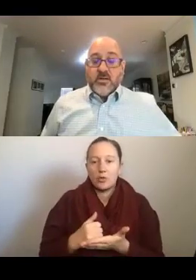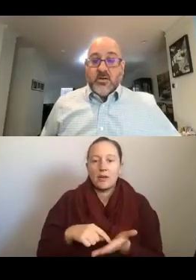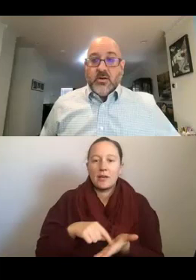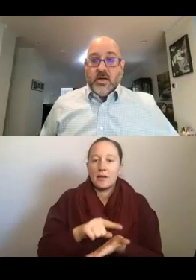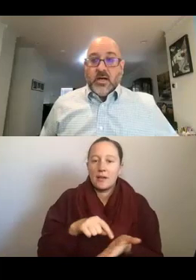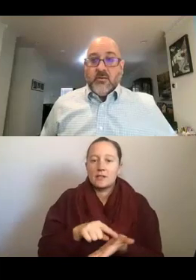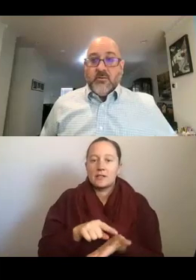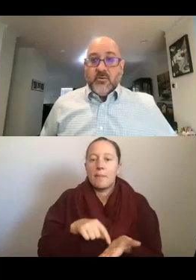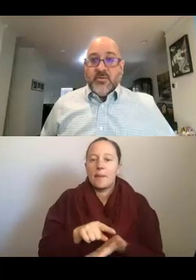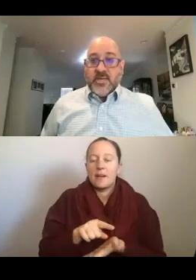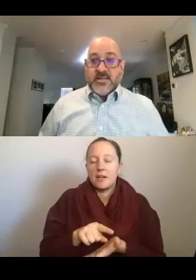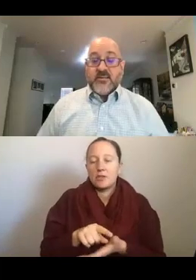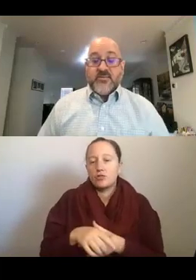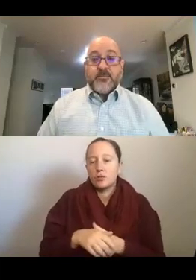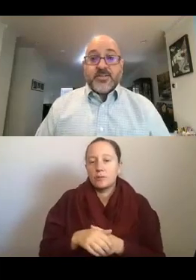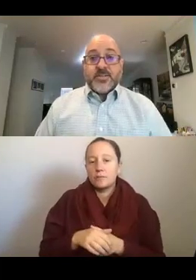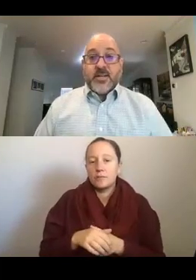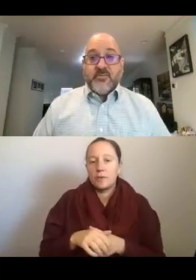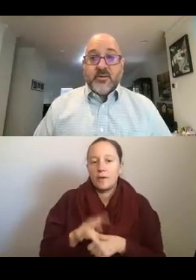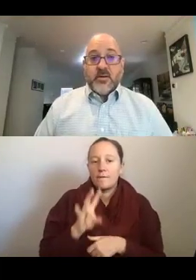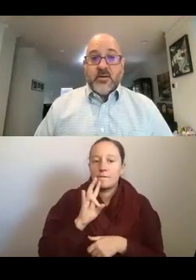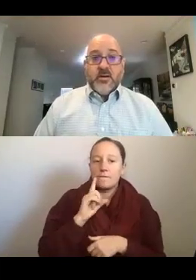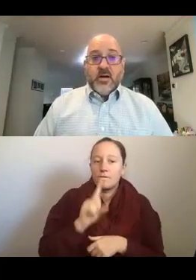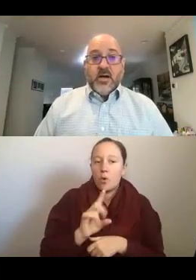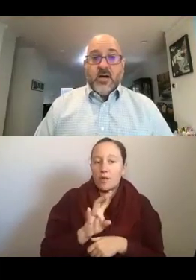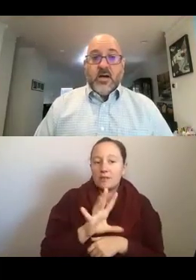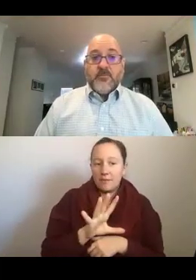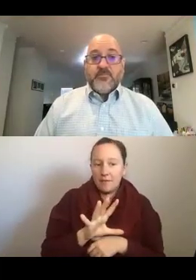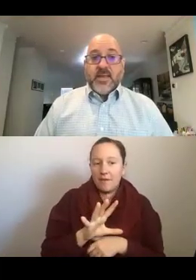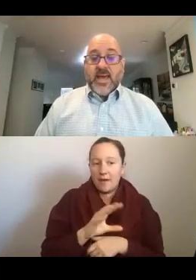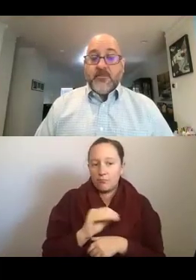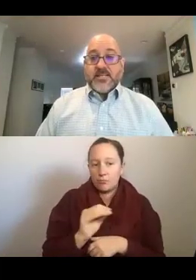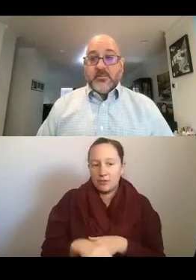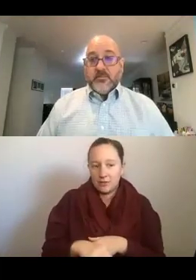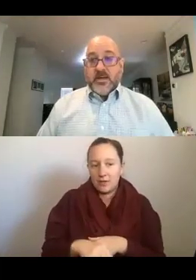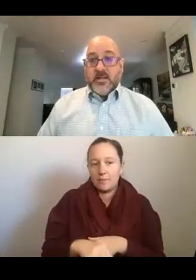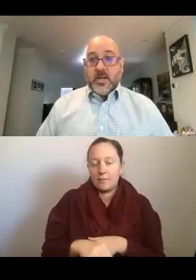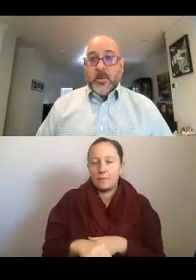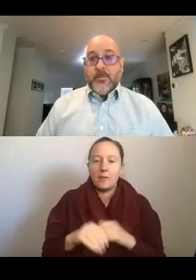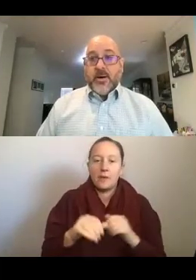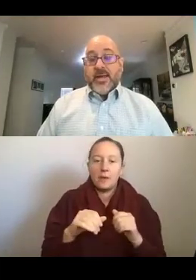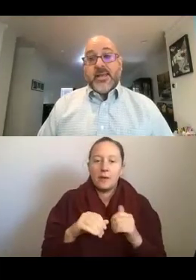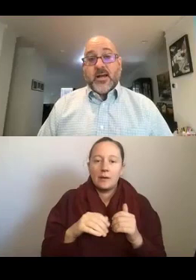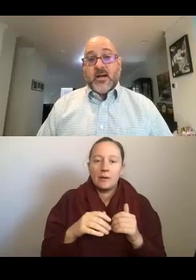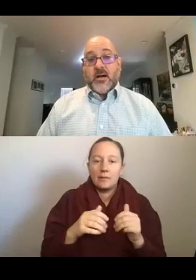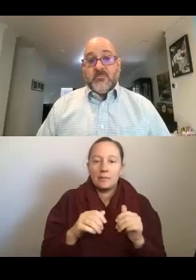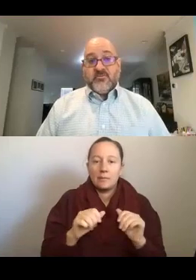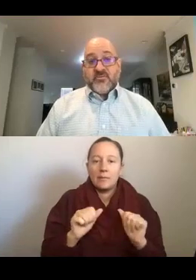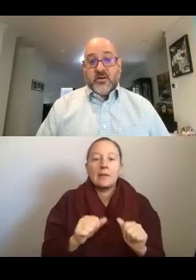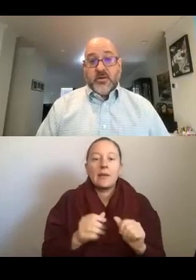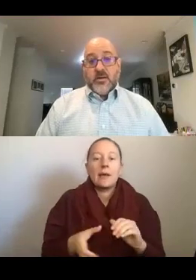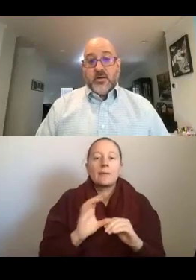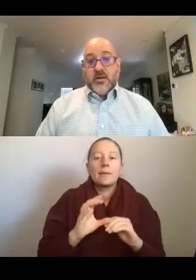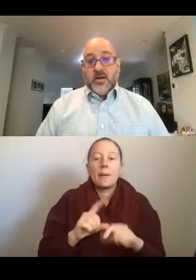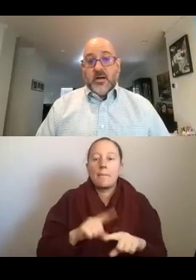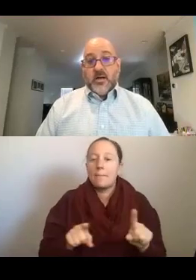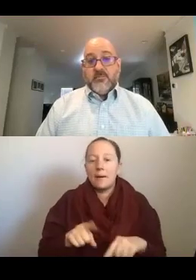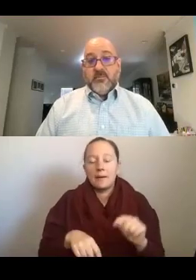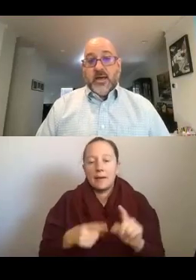supplementation on the 75% effort. It can be supplemented, but it cannot come